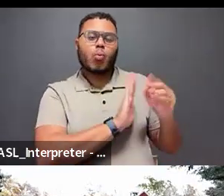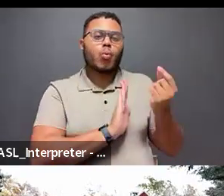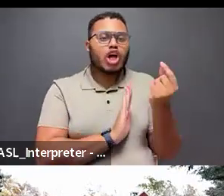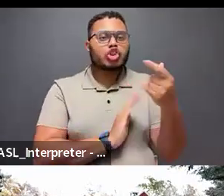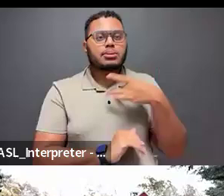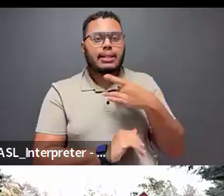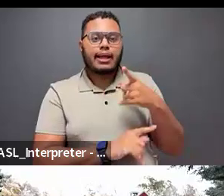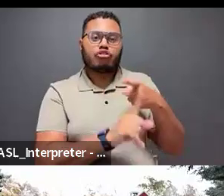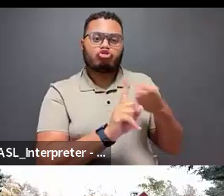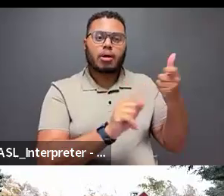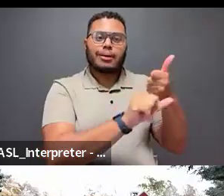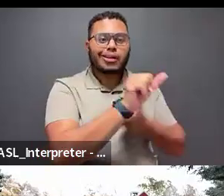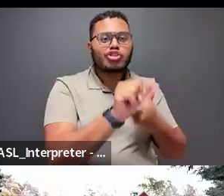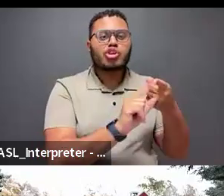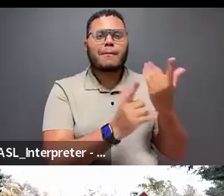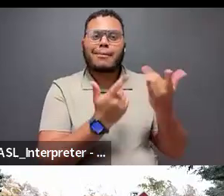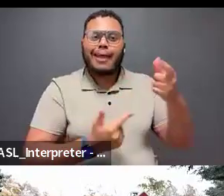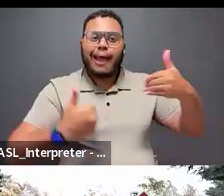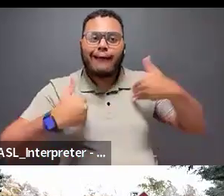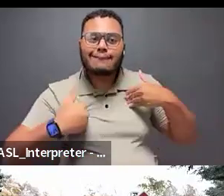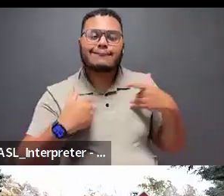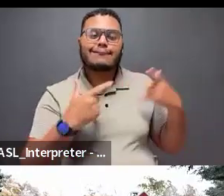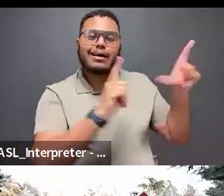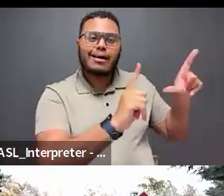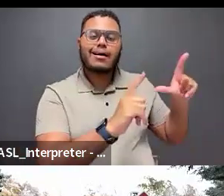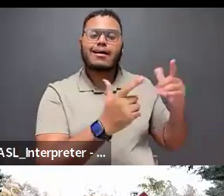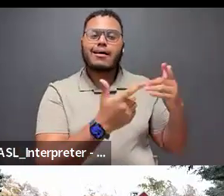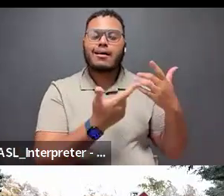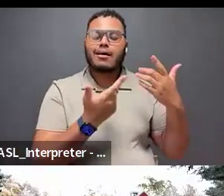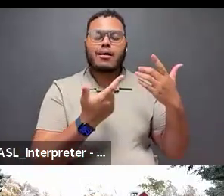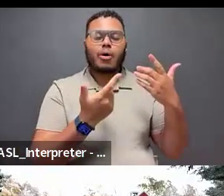the trails, whether it was a sign or how a trail was made,